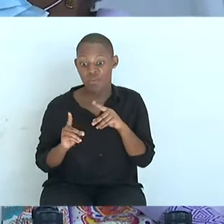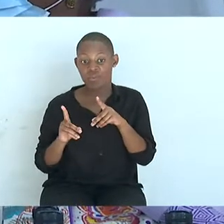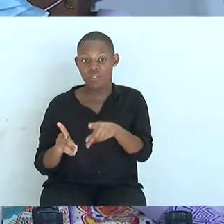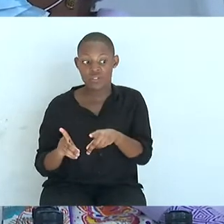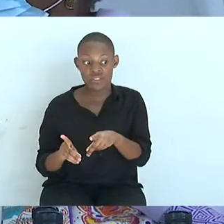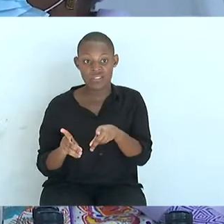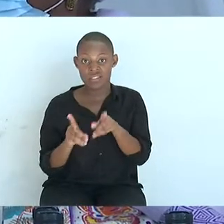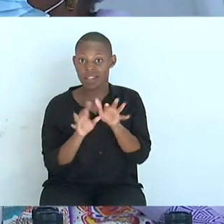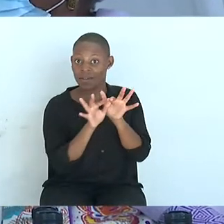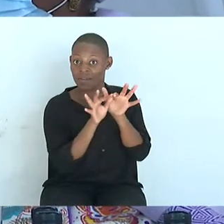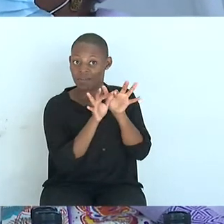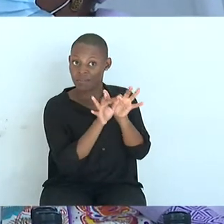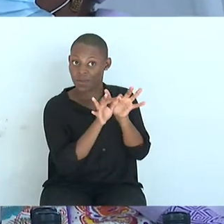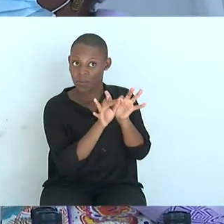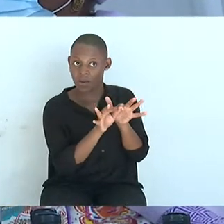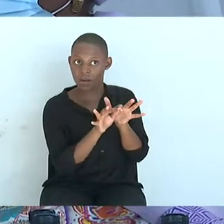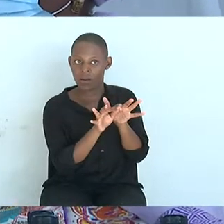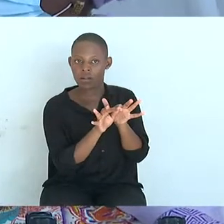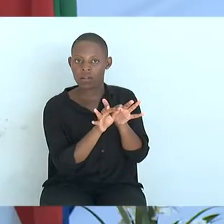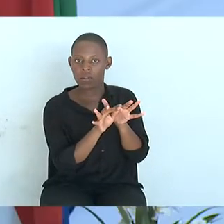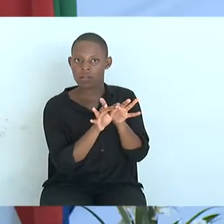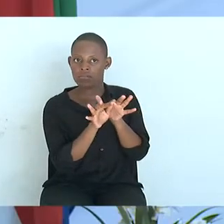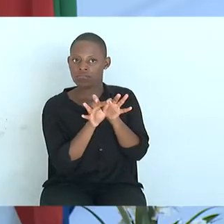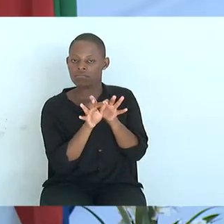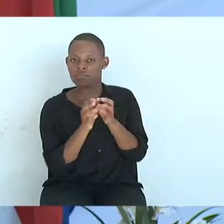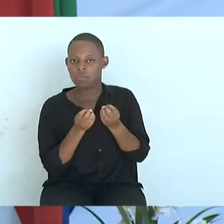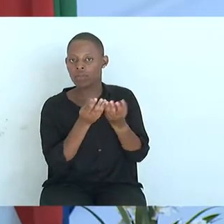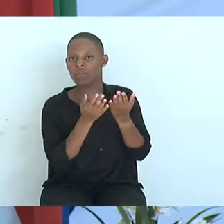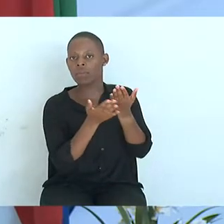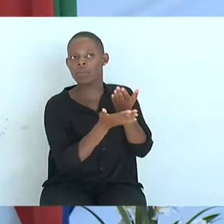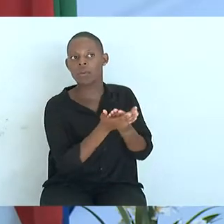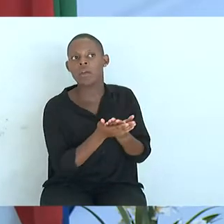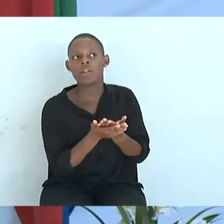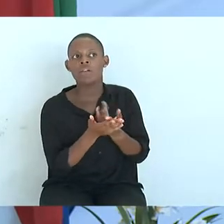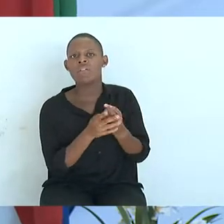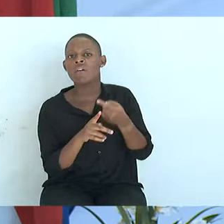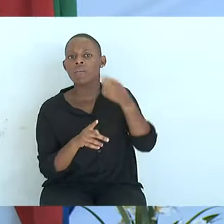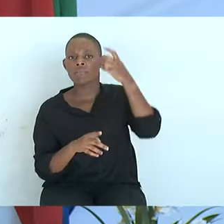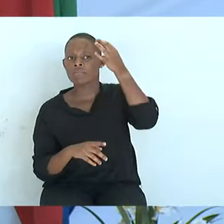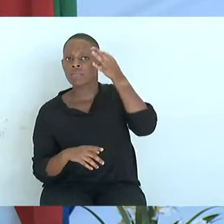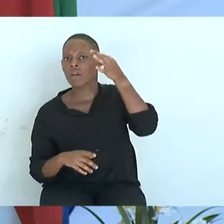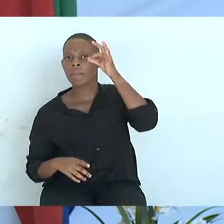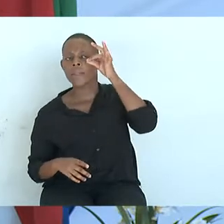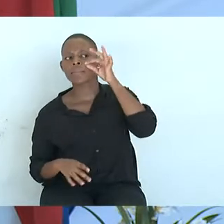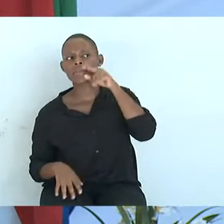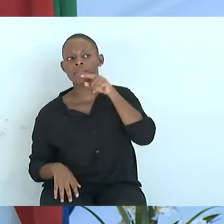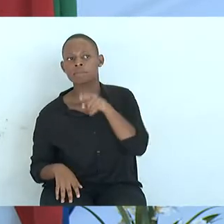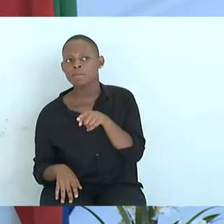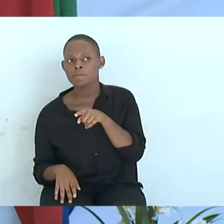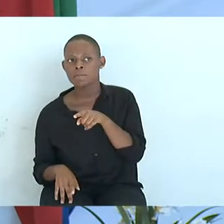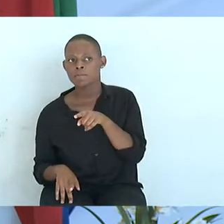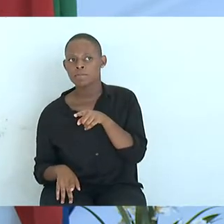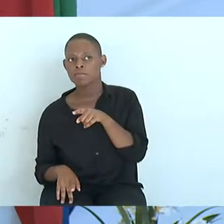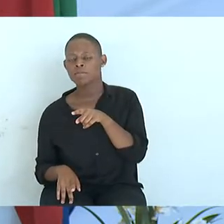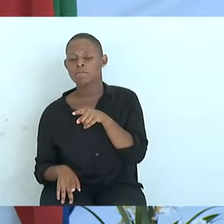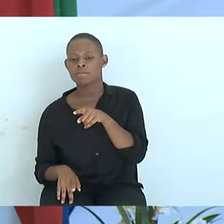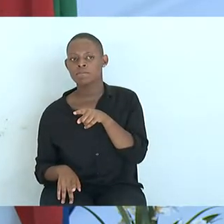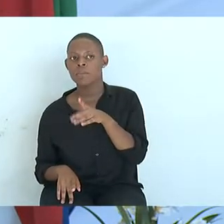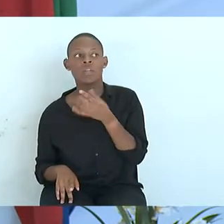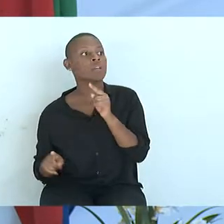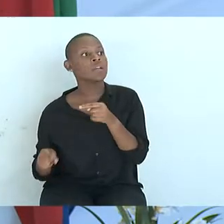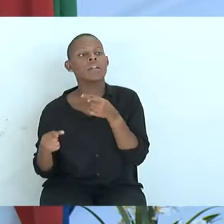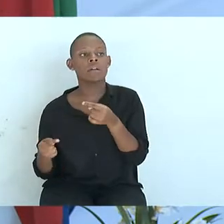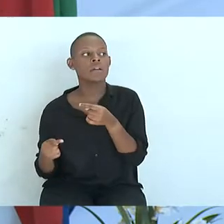own the economy of this area. Because without land, you can't really say you are owning the